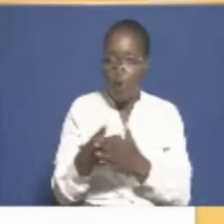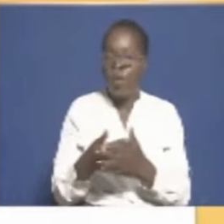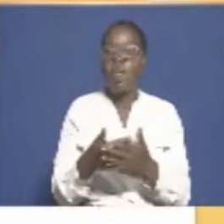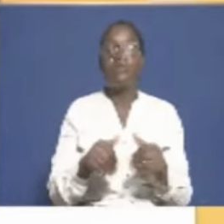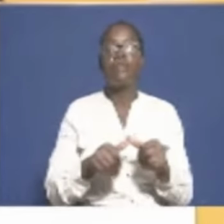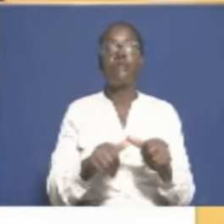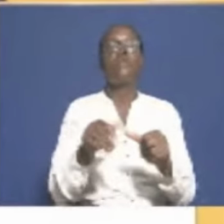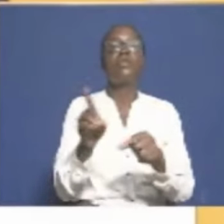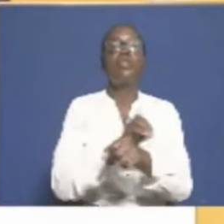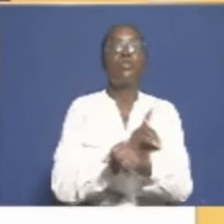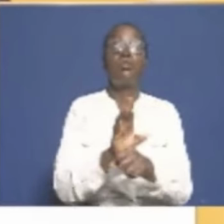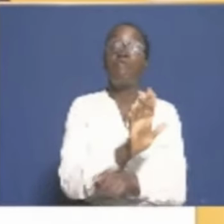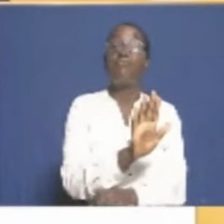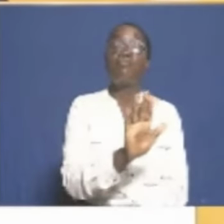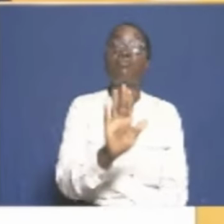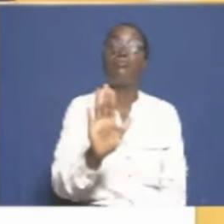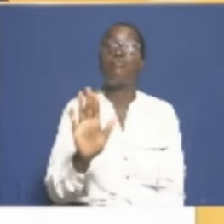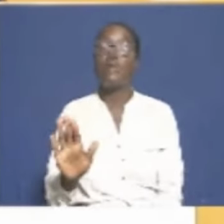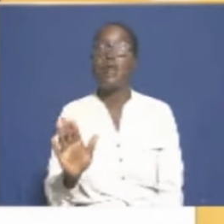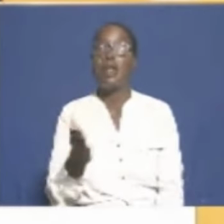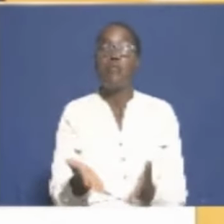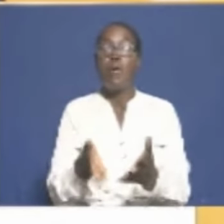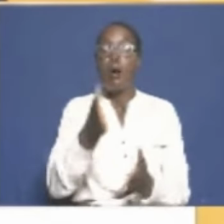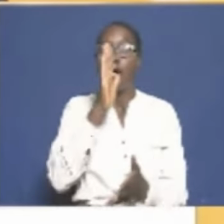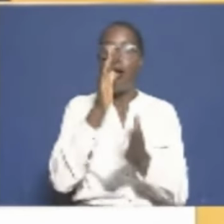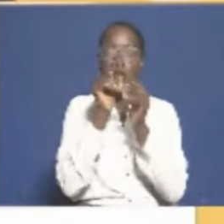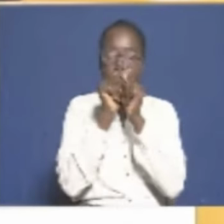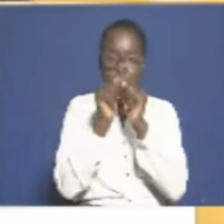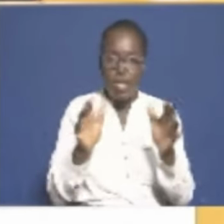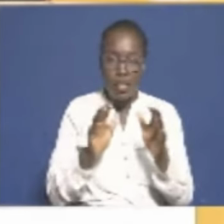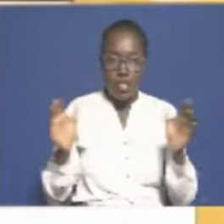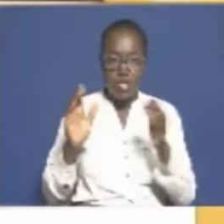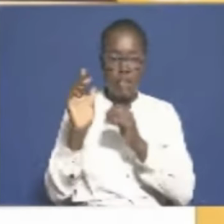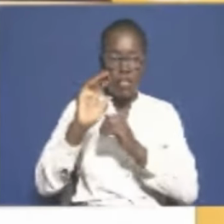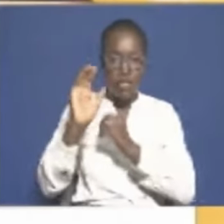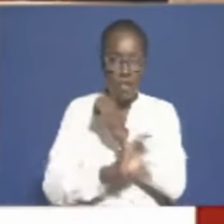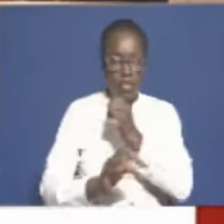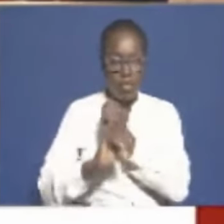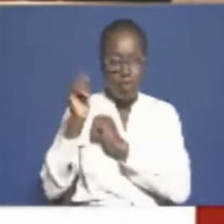your duties, and may God bless this great country of Kenya. Asante ni sana.